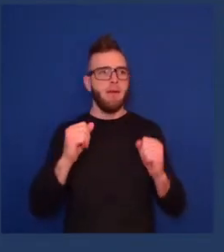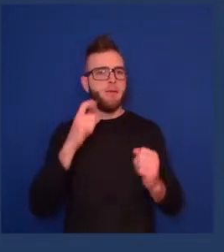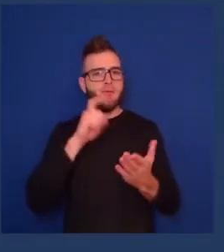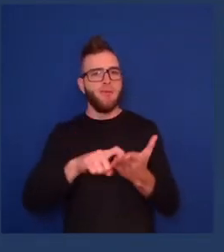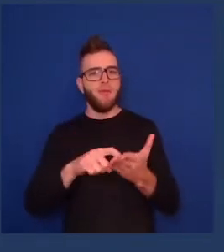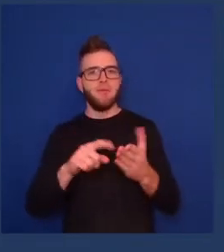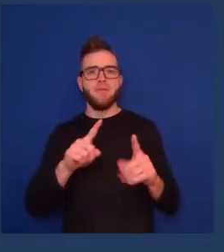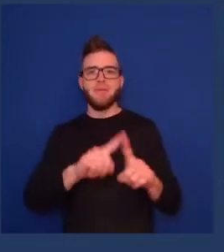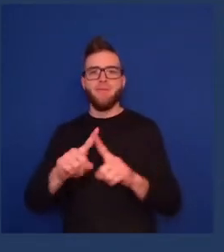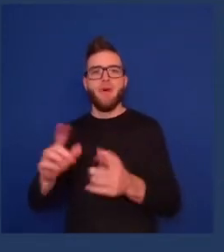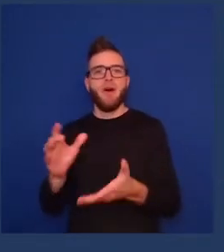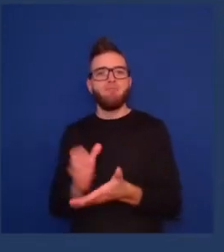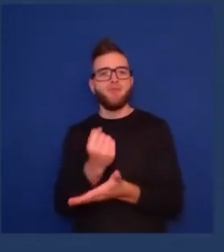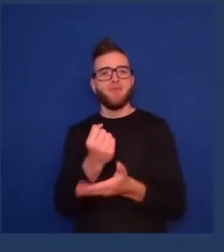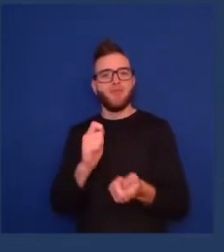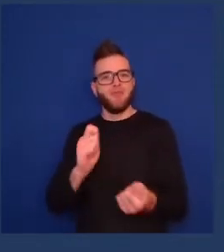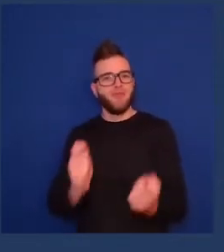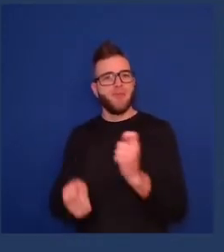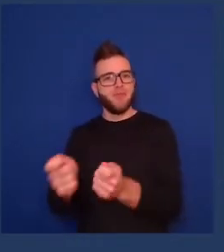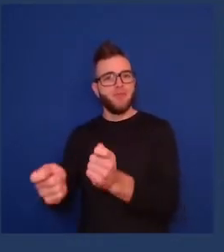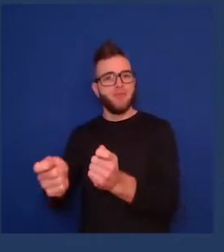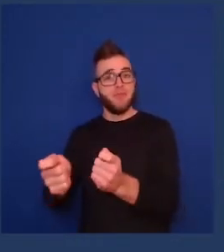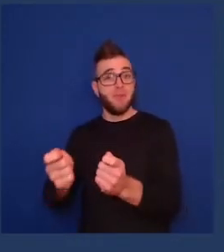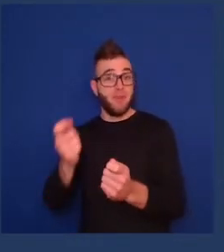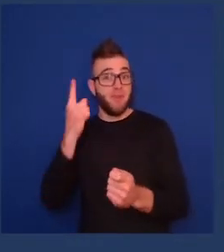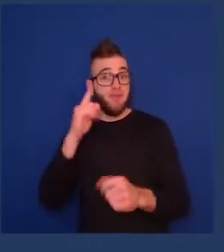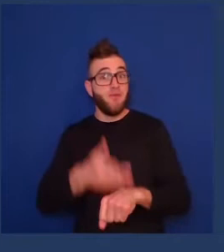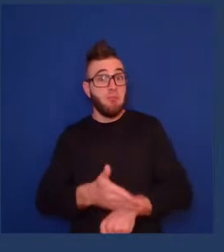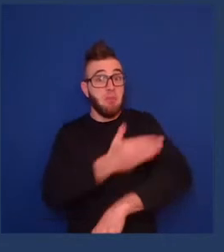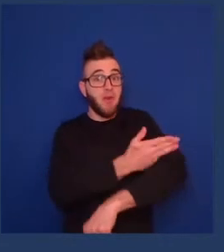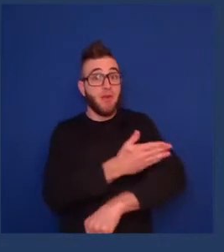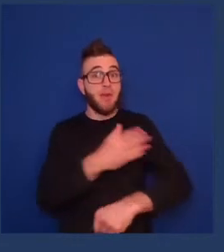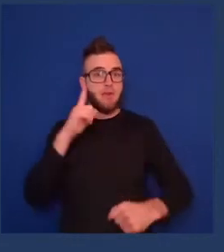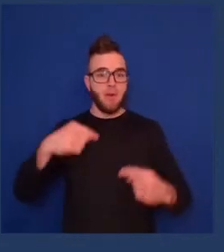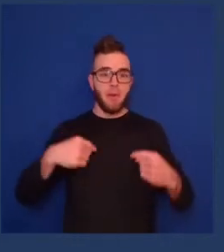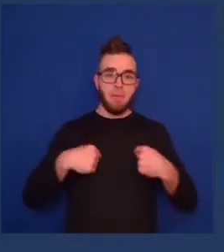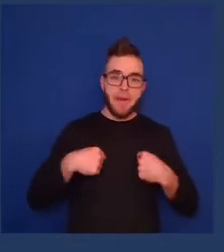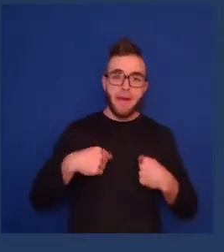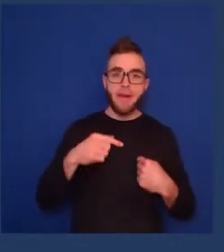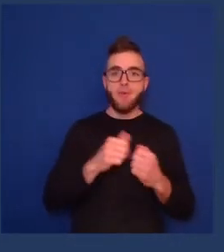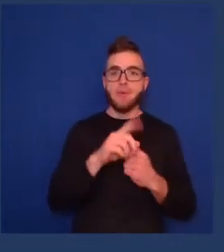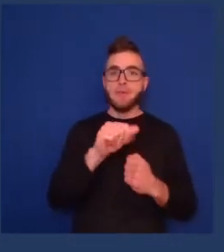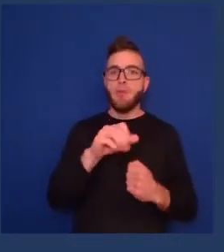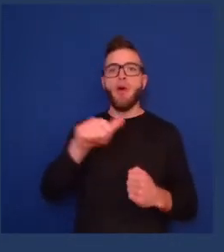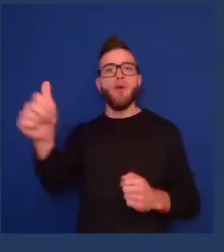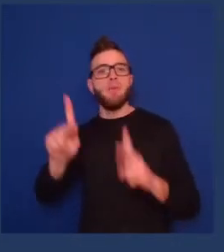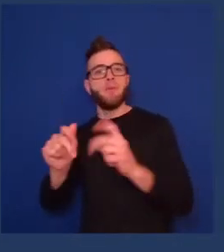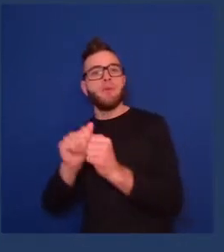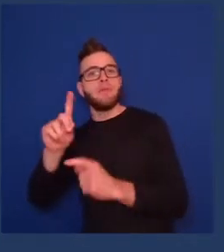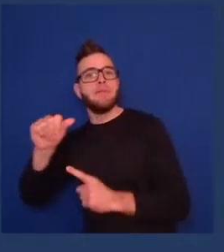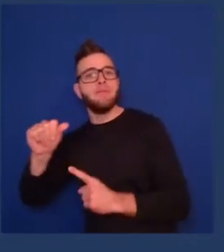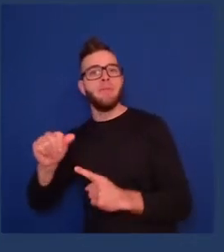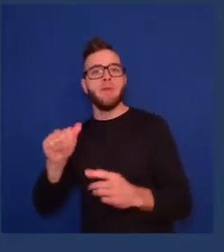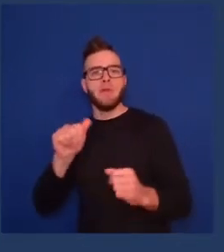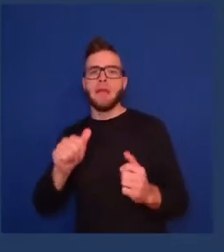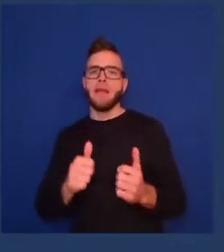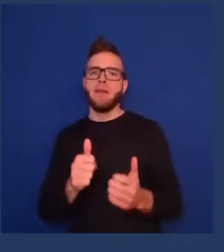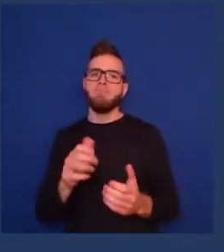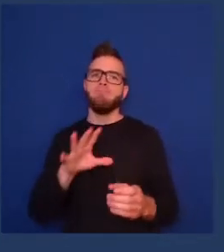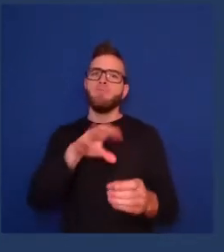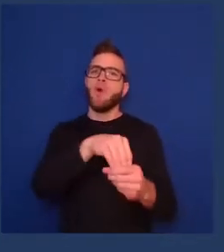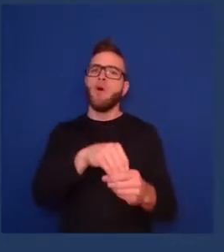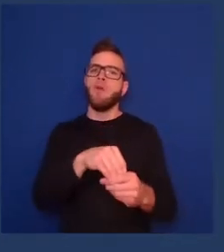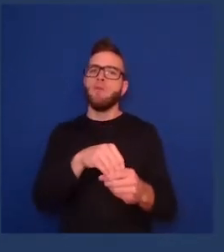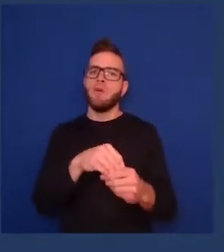the opportunities are changing for the better in some cases for me and other people with disabilities to be involved in things that were